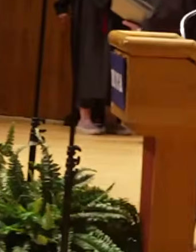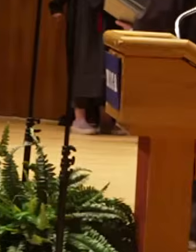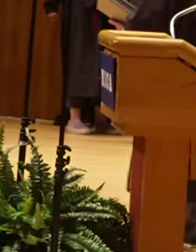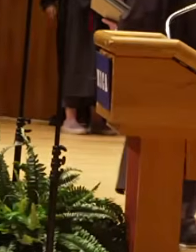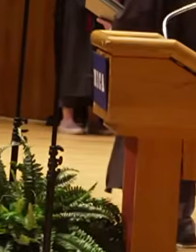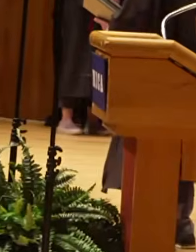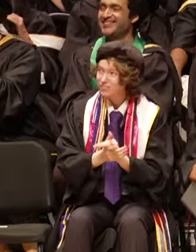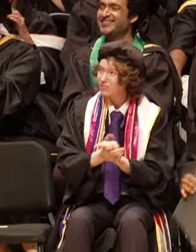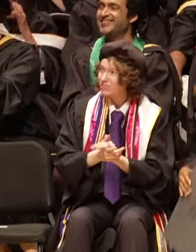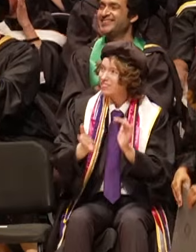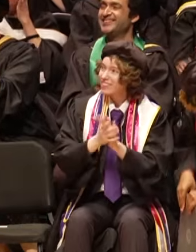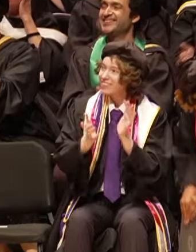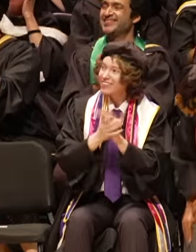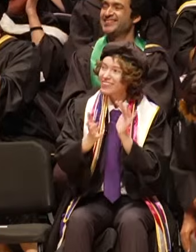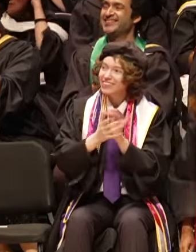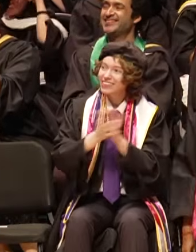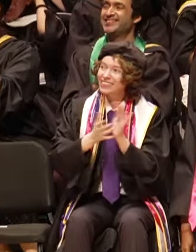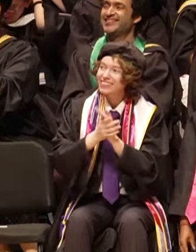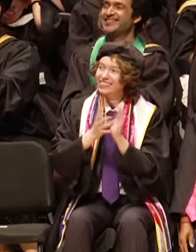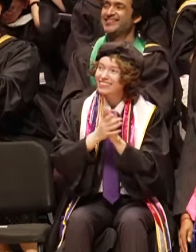Yolanda Lentu.